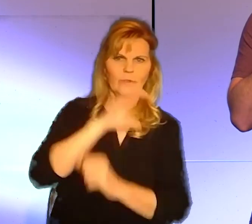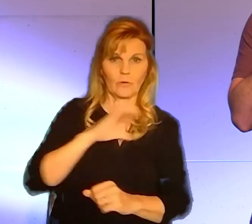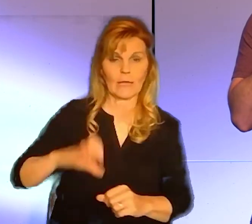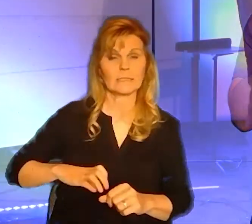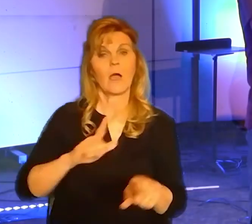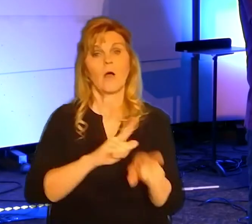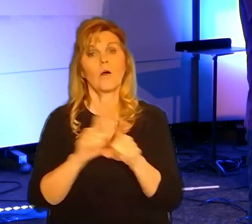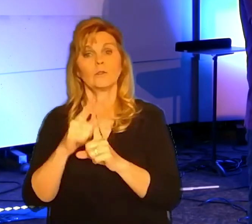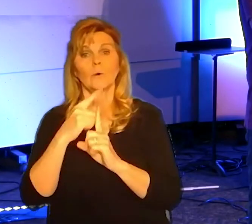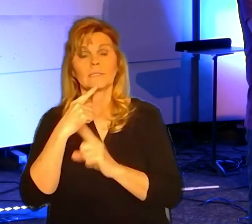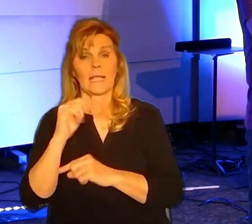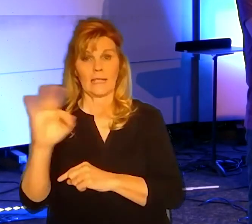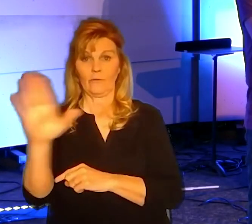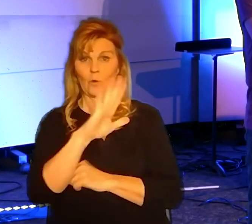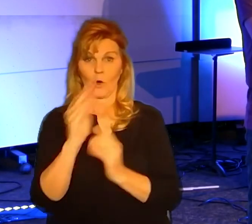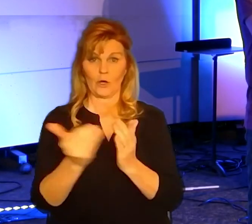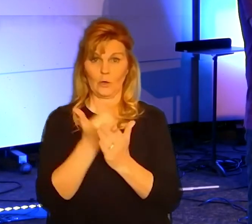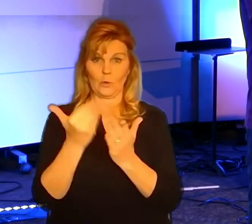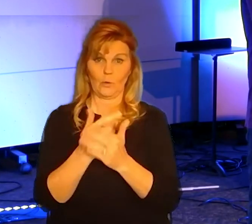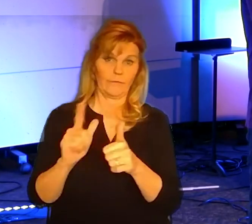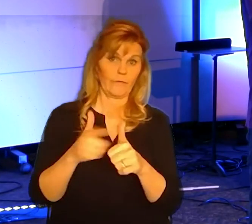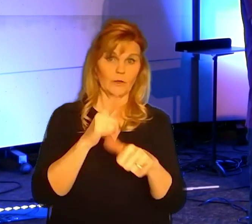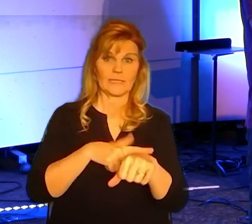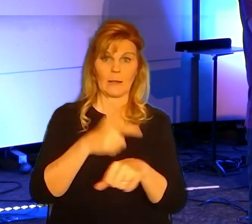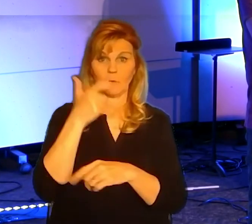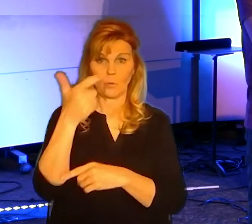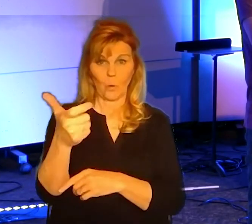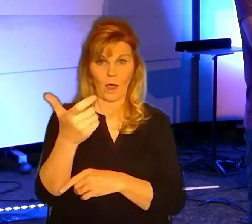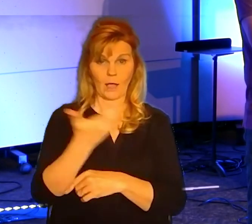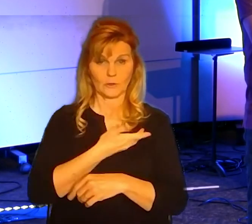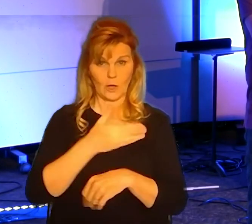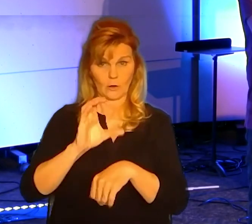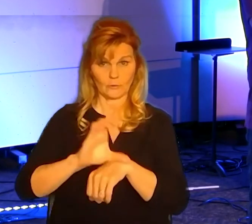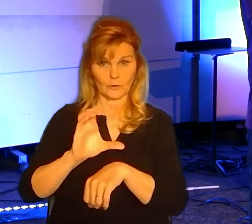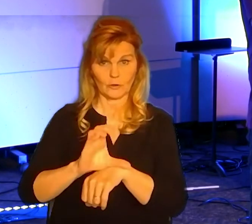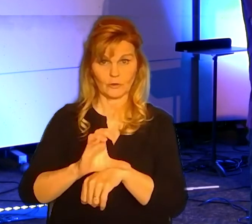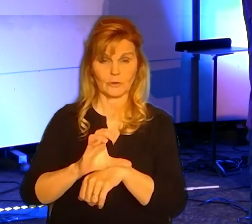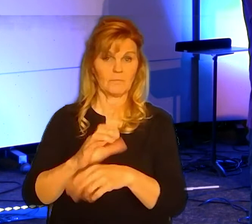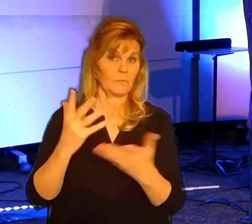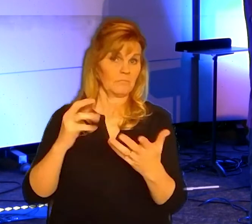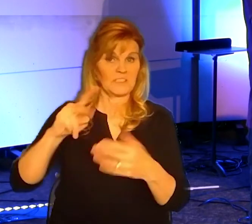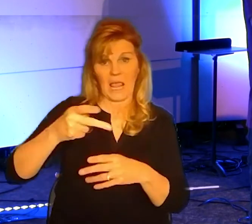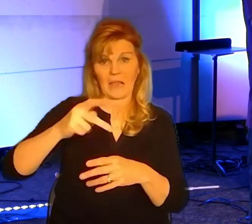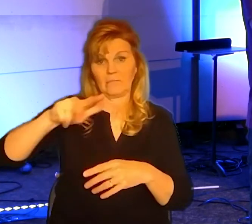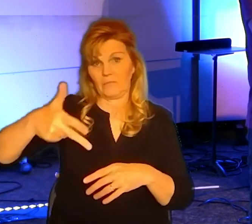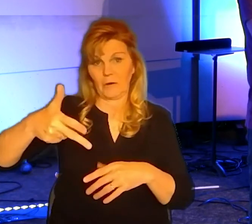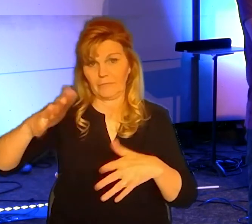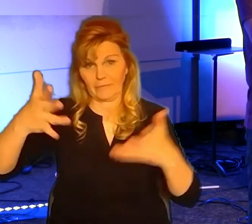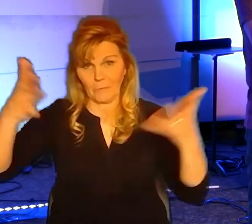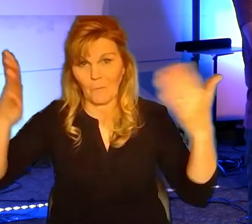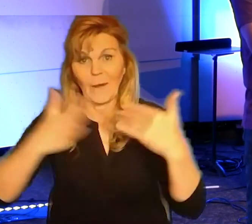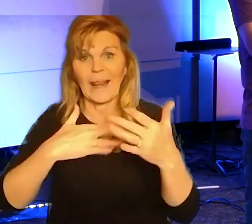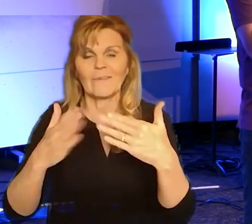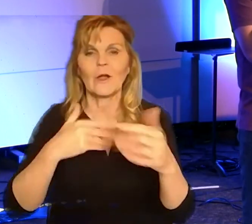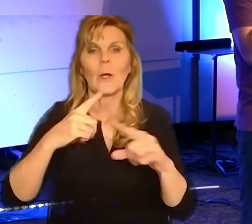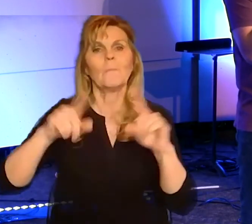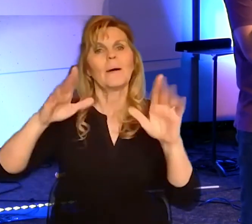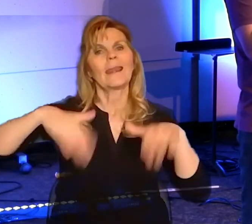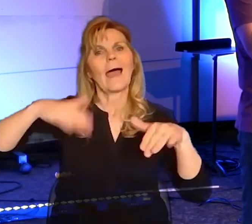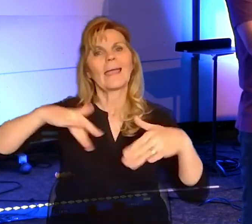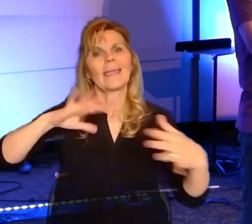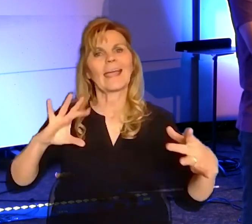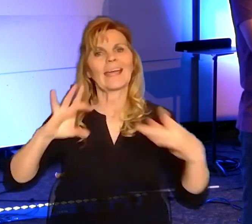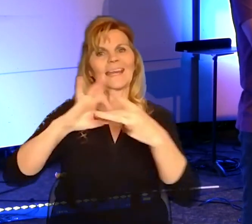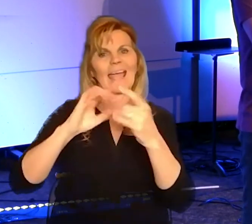to say, if you're new to our church, whether that means this is your first time with us, your second, your fifth, your tenth, but you haven't had a chance to get